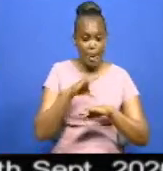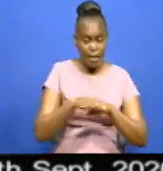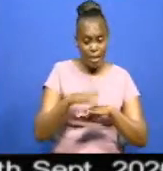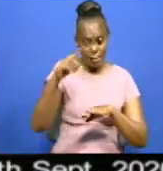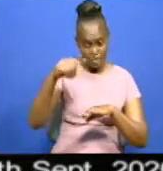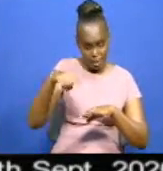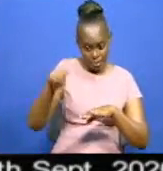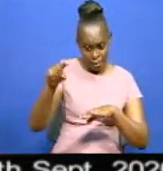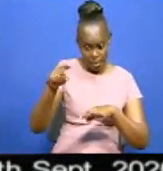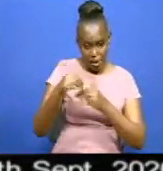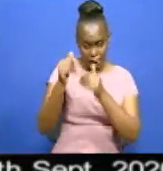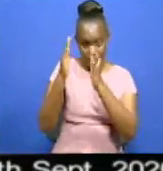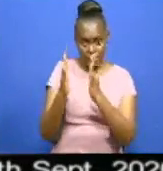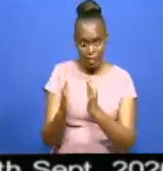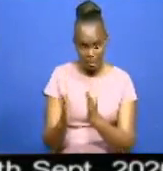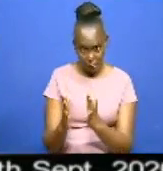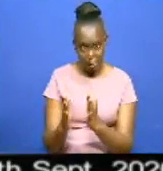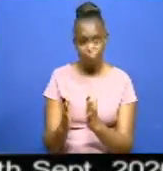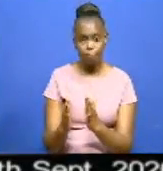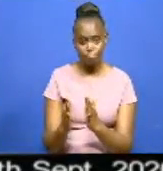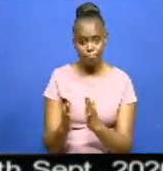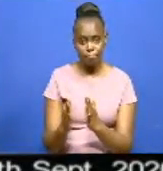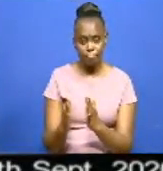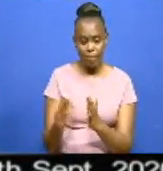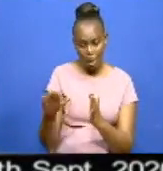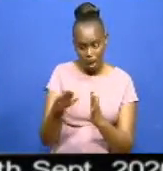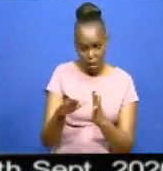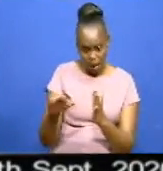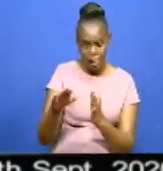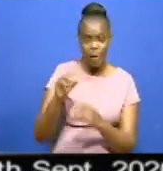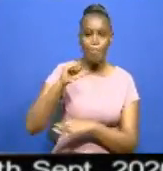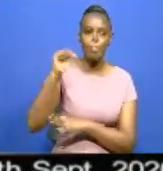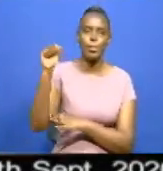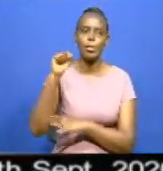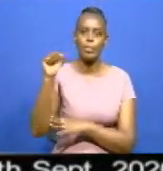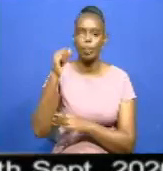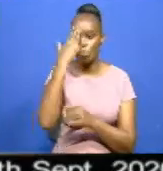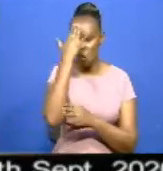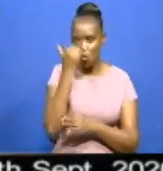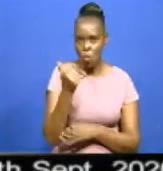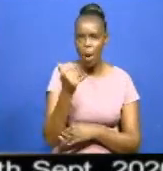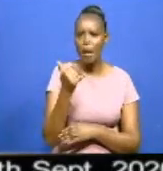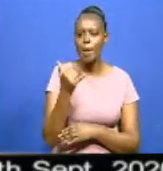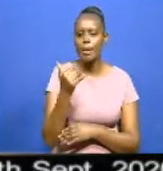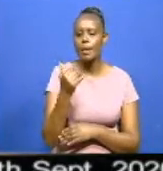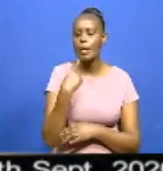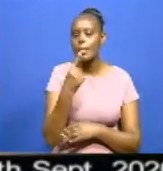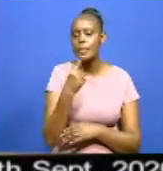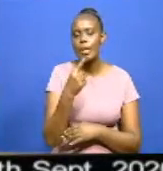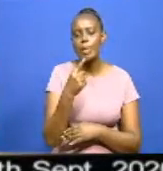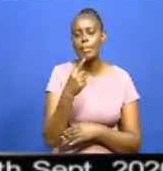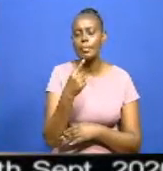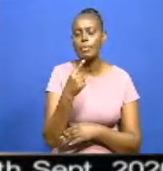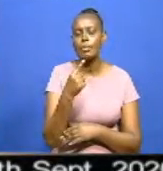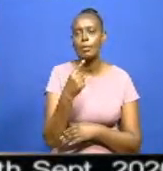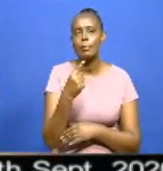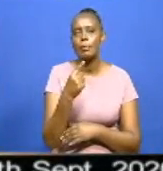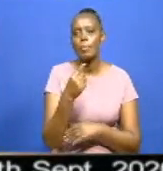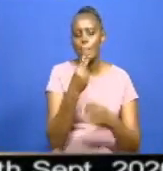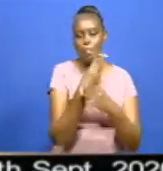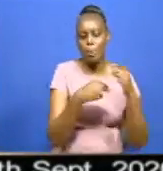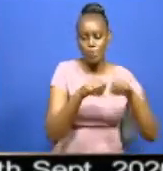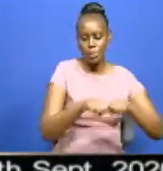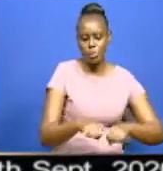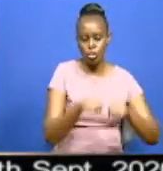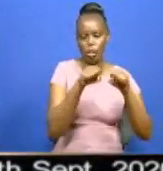right leadership, particularly in the political parties, because as has been indicated by both the chair